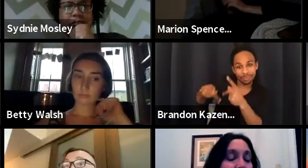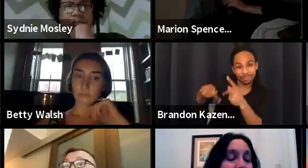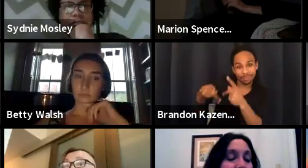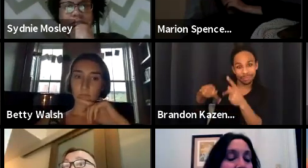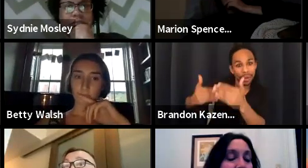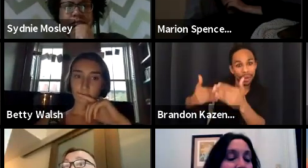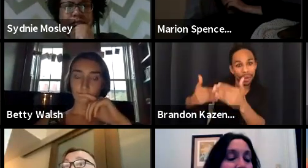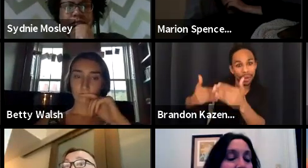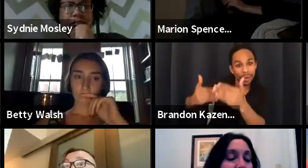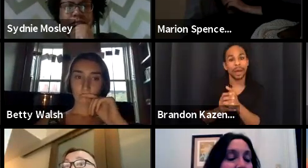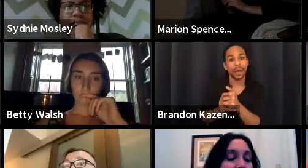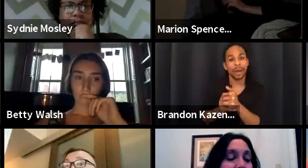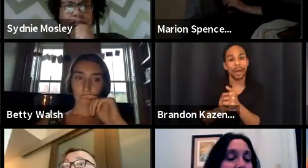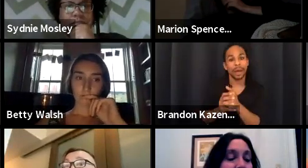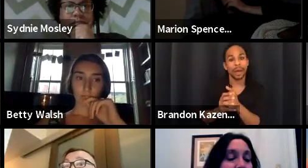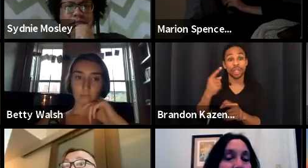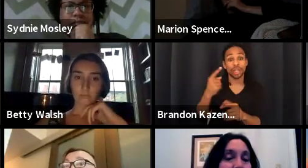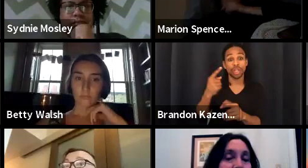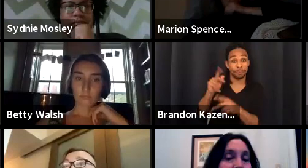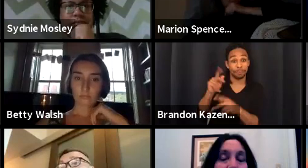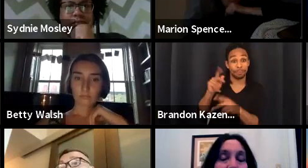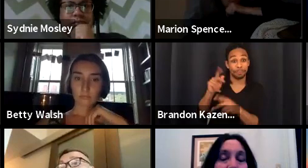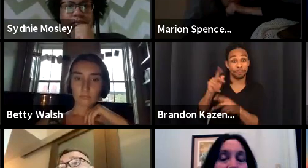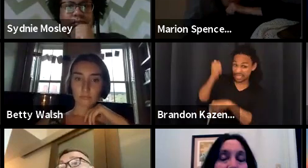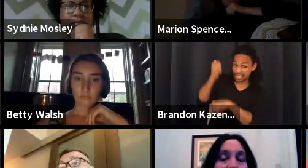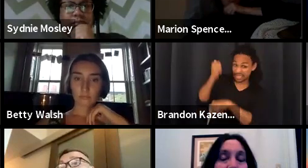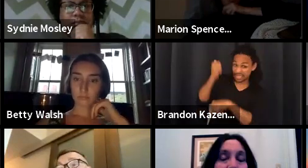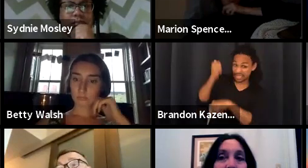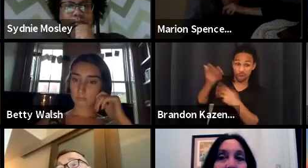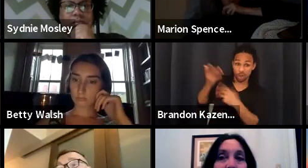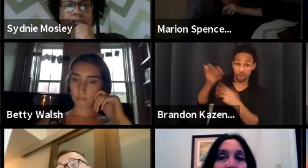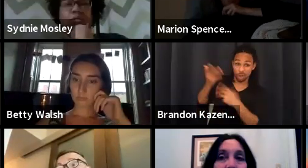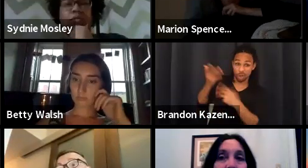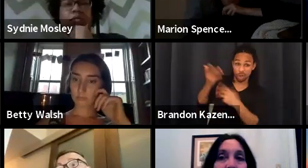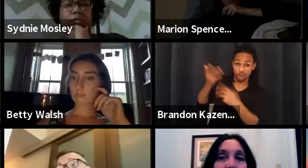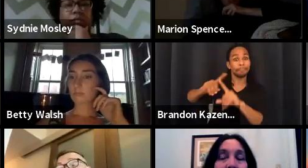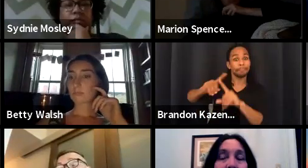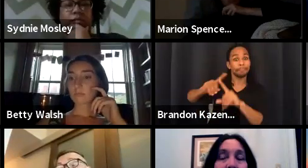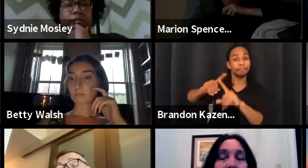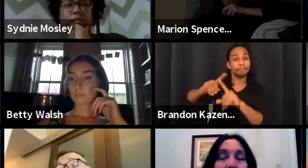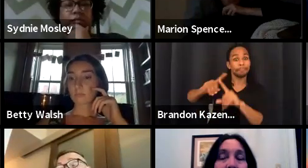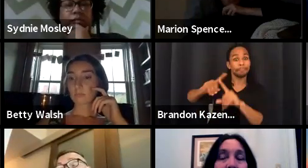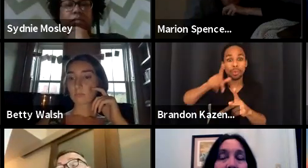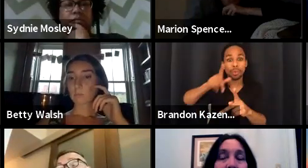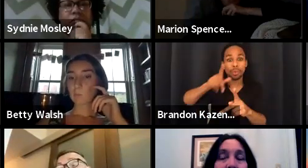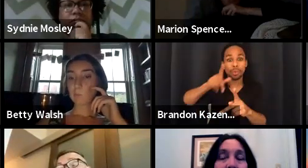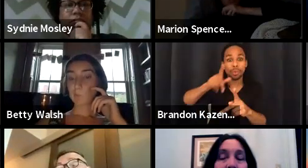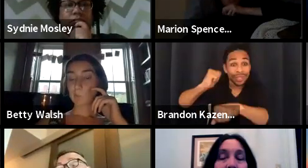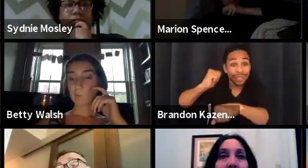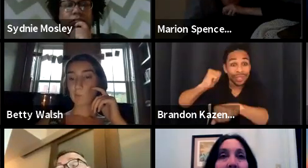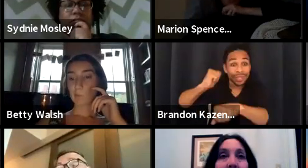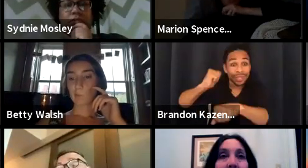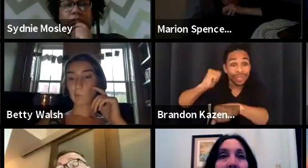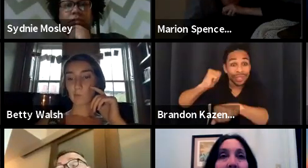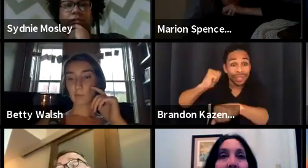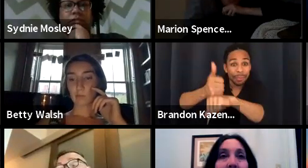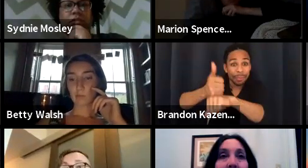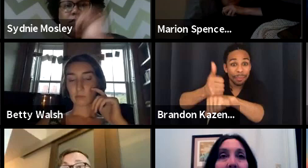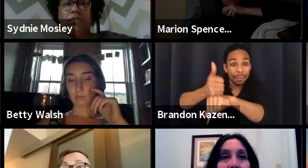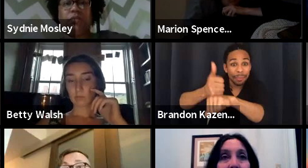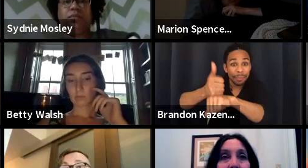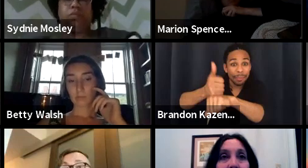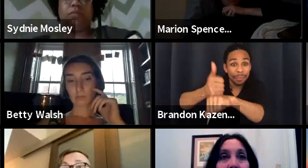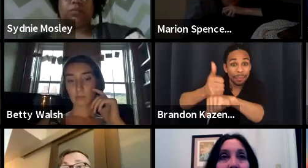who are trying to establish at the same time. I hope that made sense. Yeah, makes so much sense. So y'all, those of you working with students